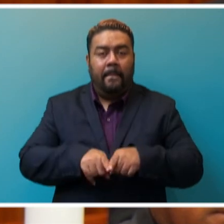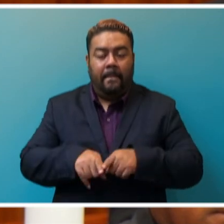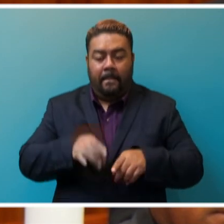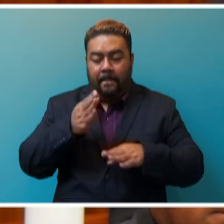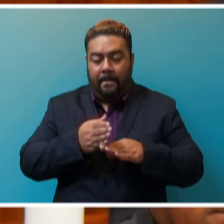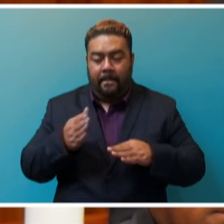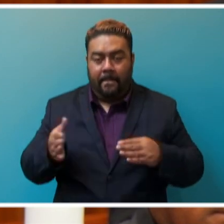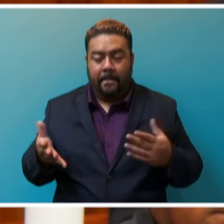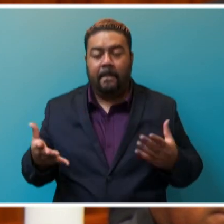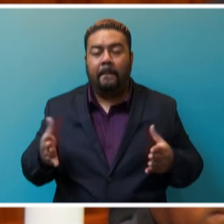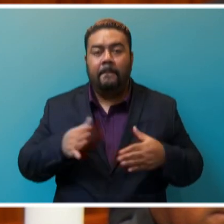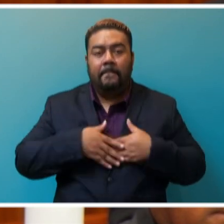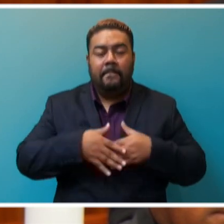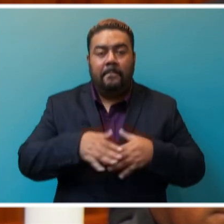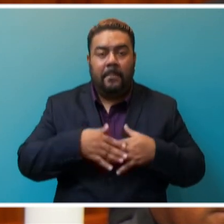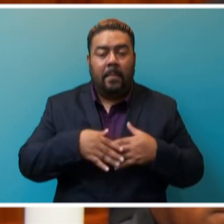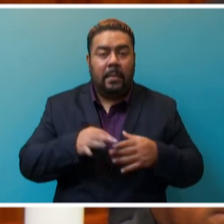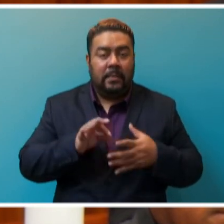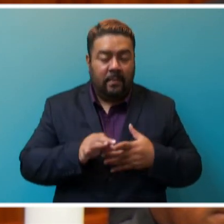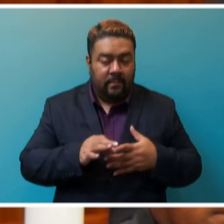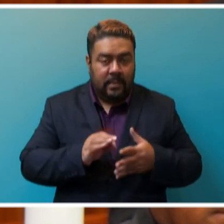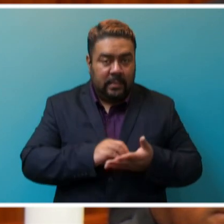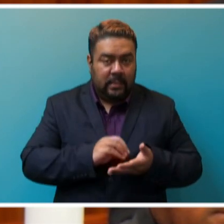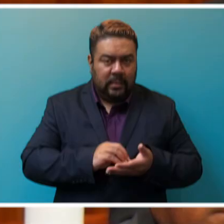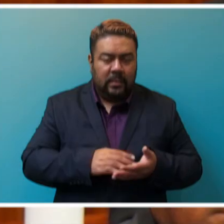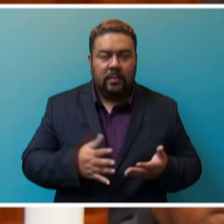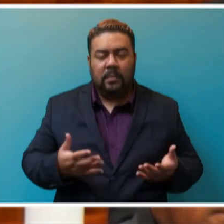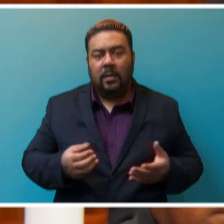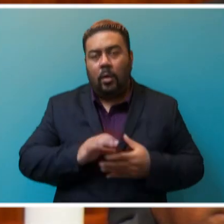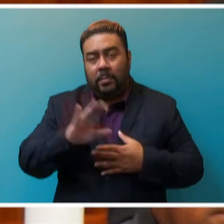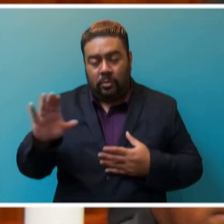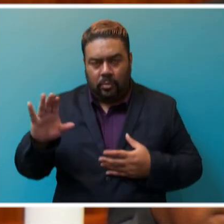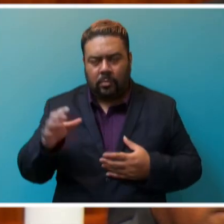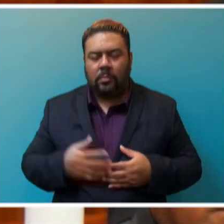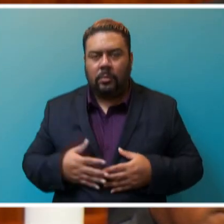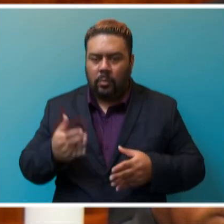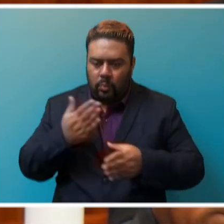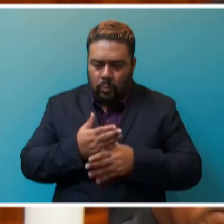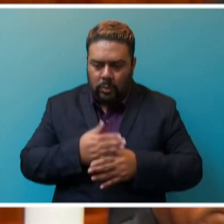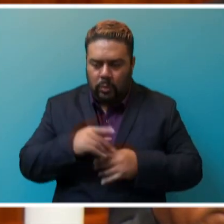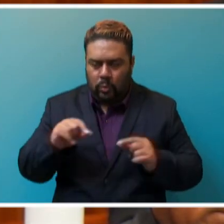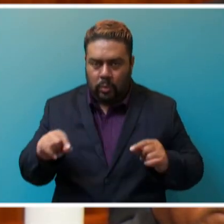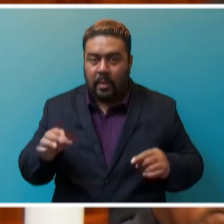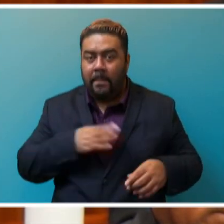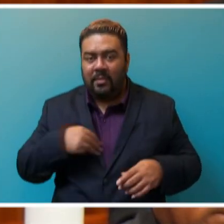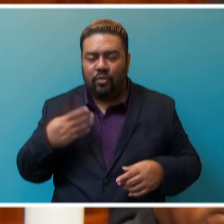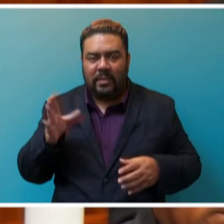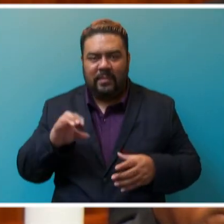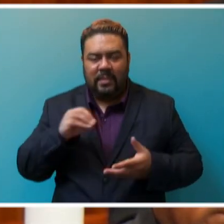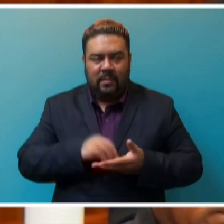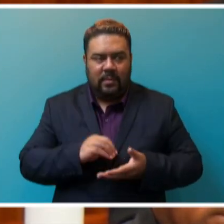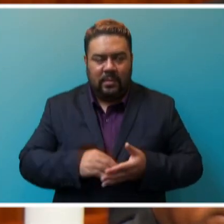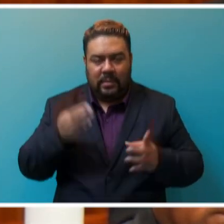a dedicated national institution operated by the Public Service Commission and the Ministry for Civil Service. It aims